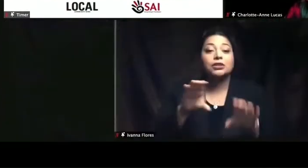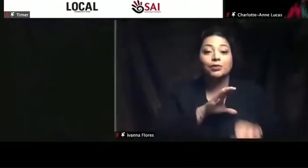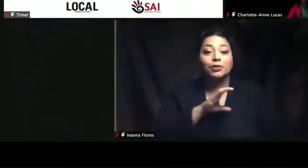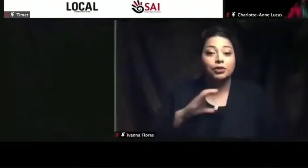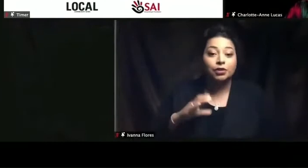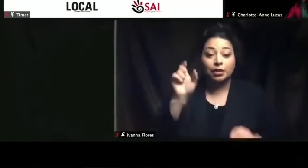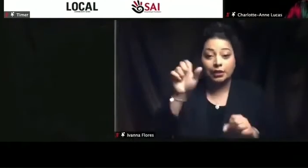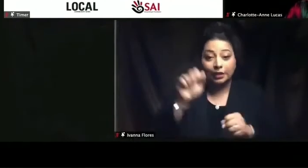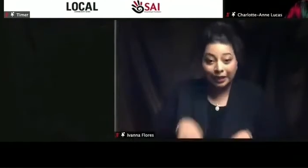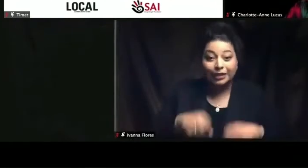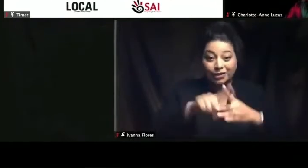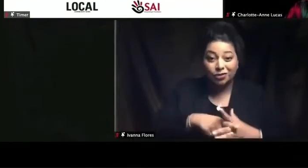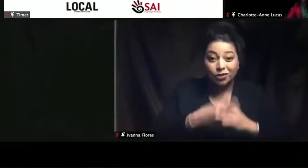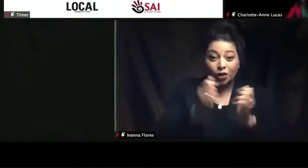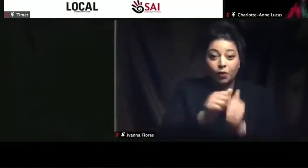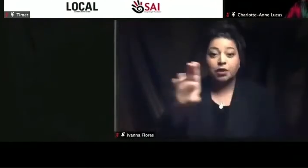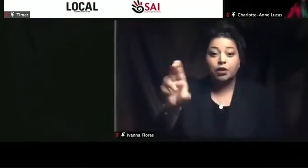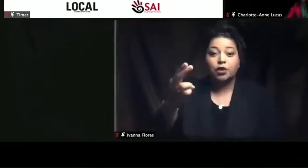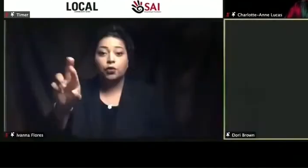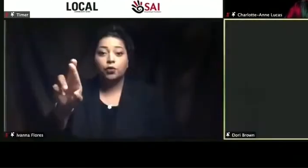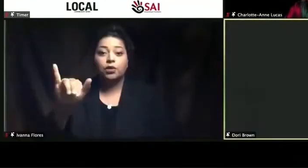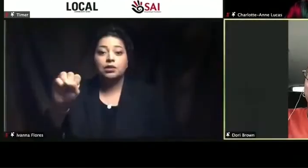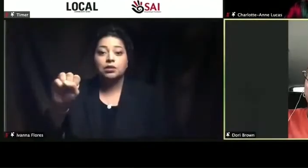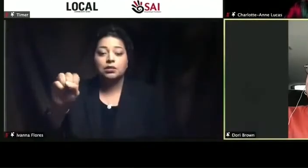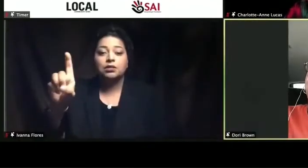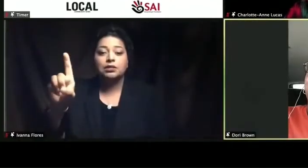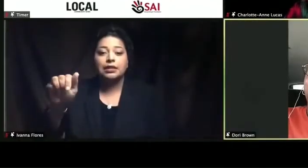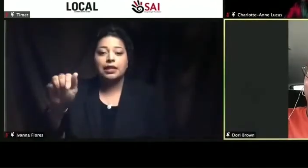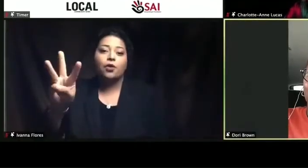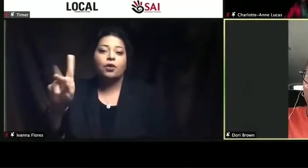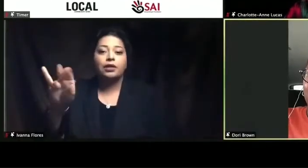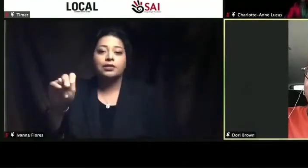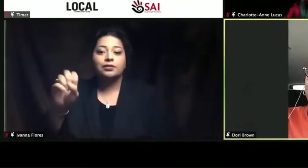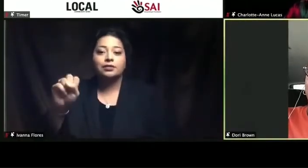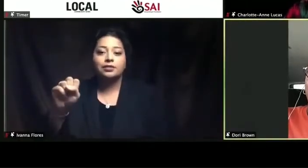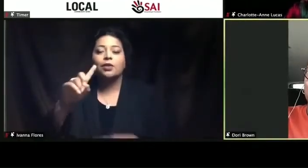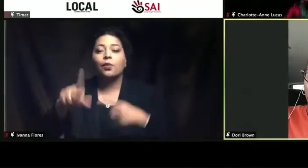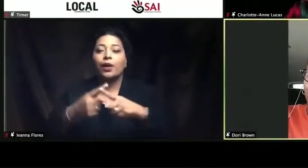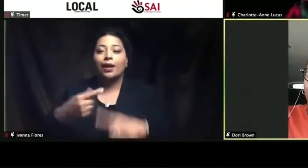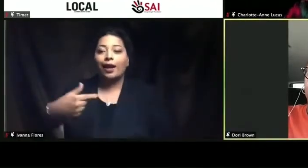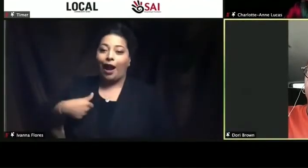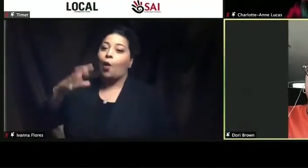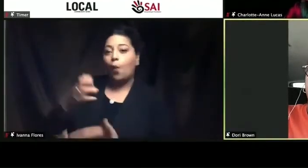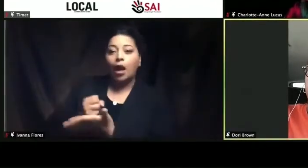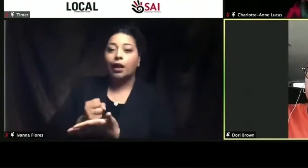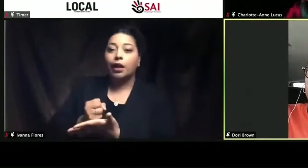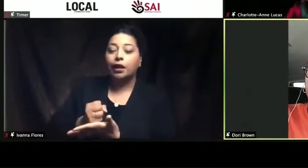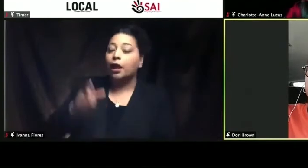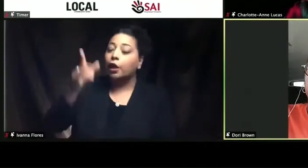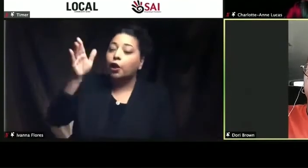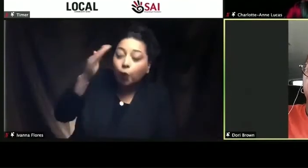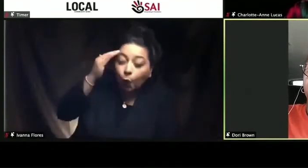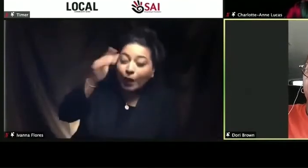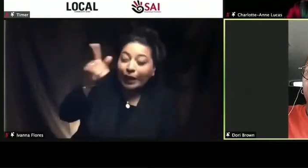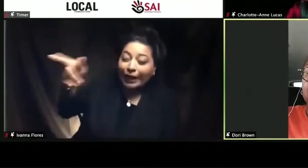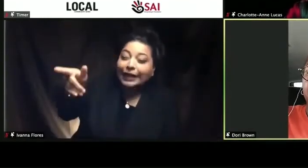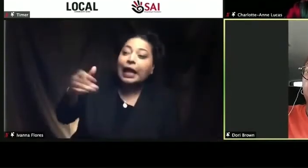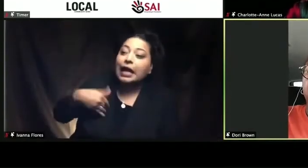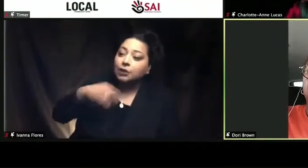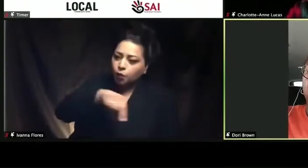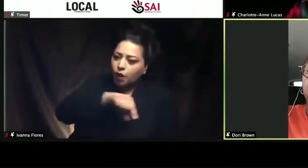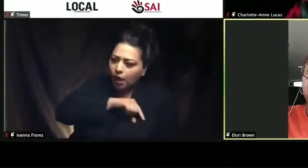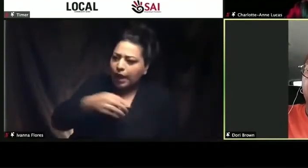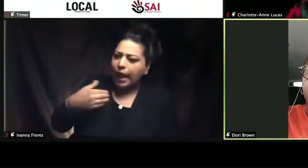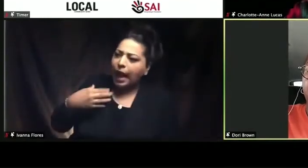our very own Chris Dawkins. So when I win, Chris, knowing that he has a qualification and experience and has